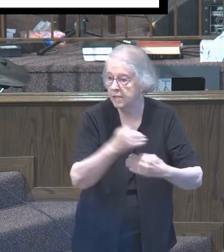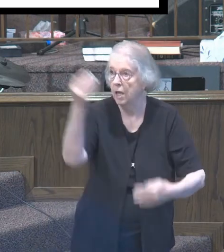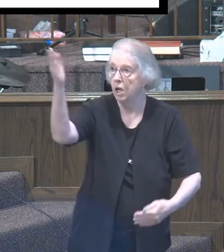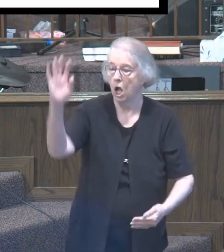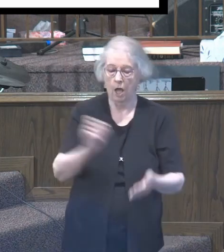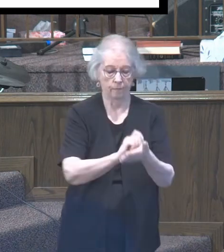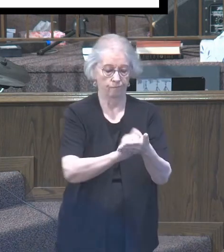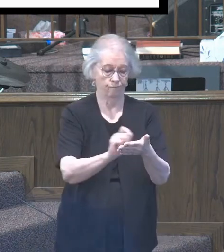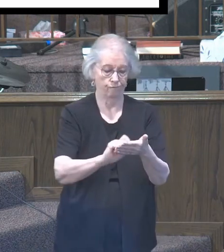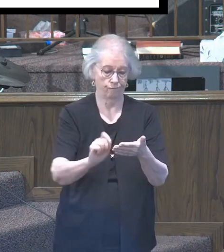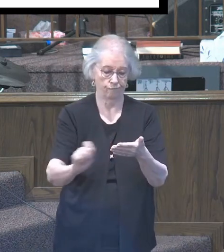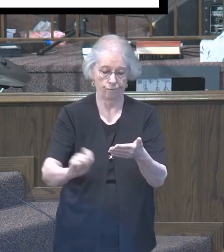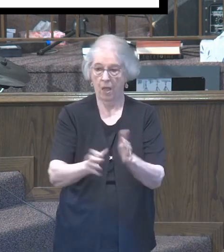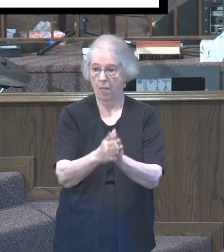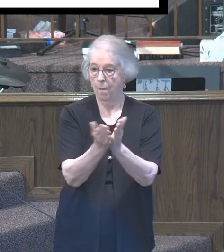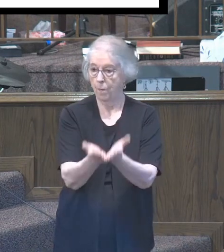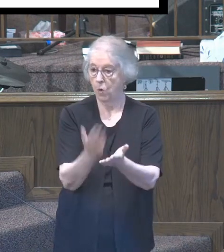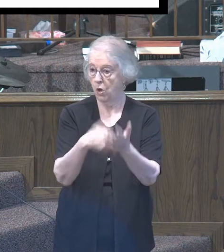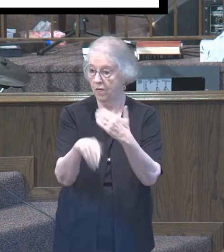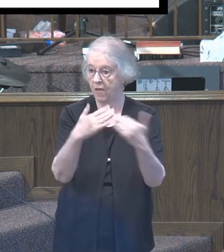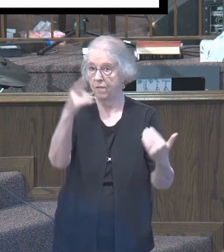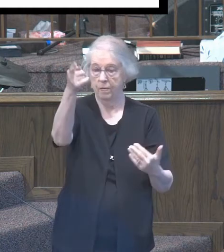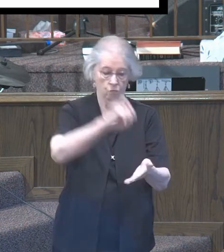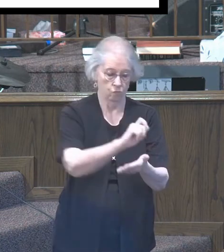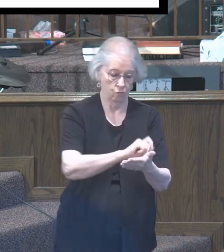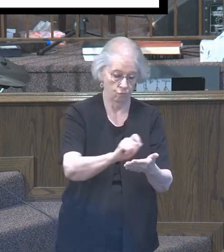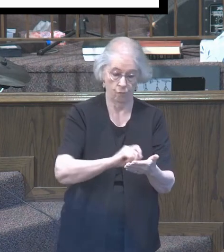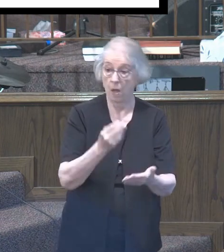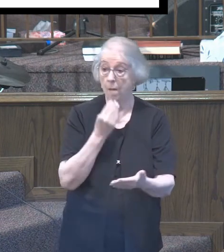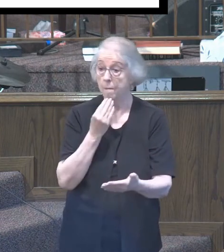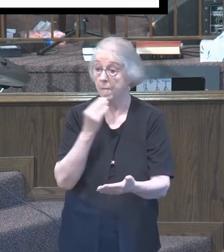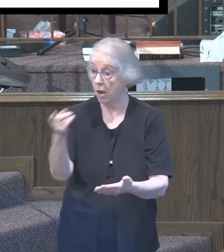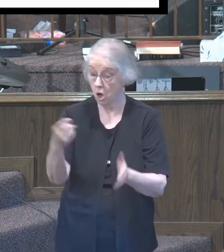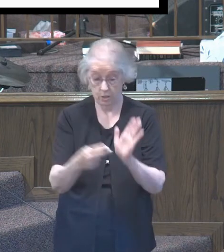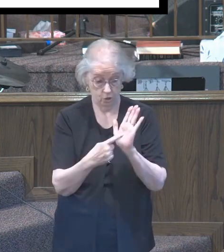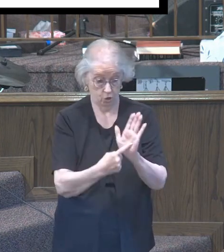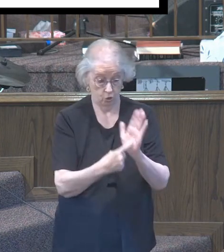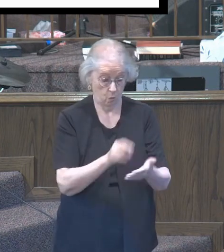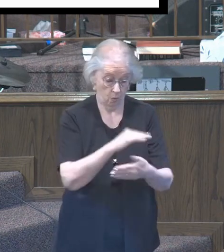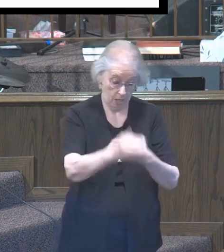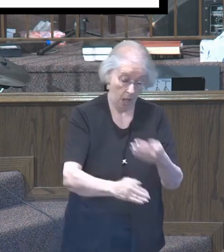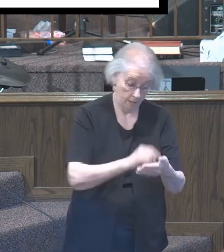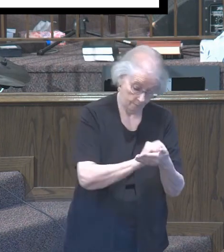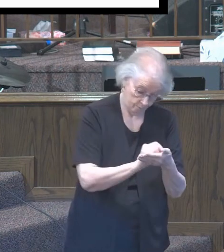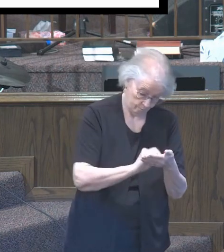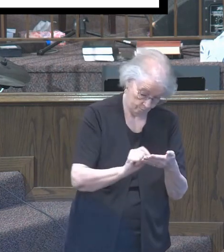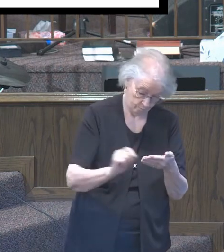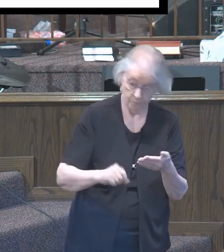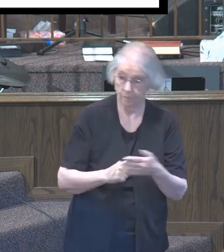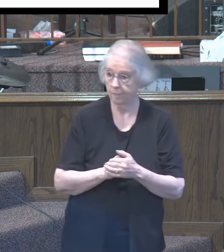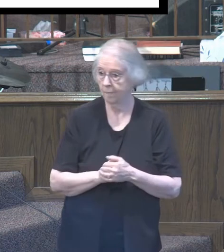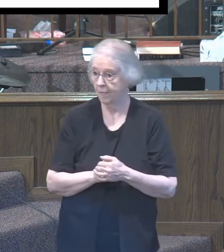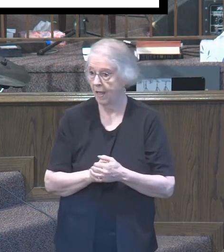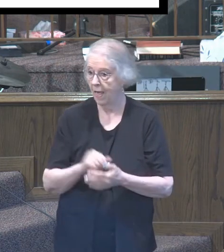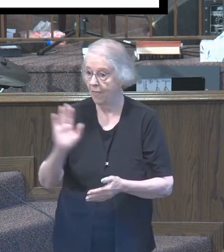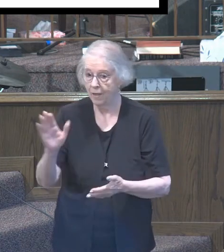live squinty-eyed in greed and distrust, your body is a musty cellar. If you pull the blinds on